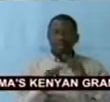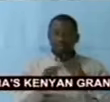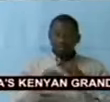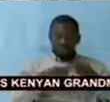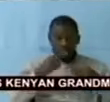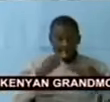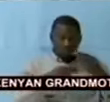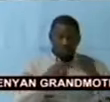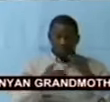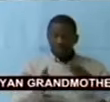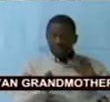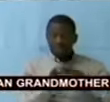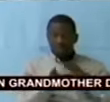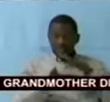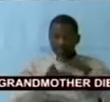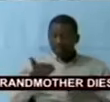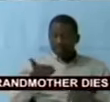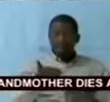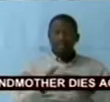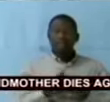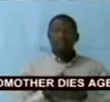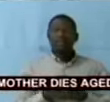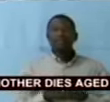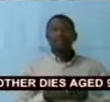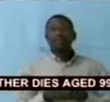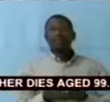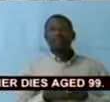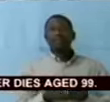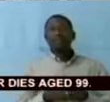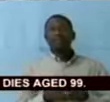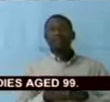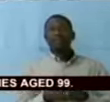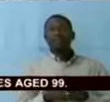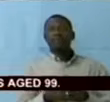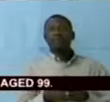piece of paper. I lost